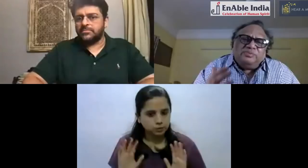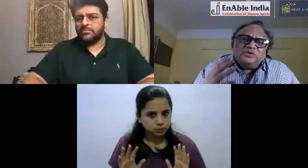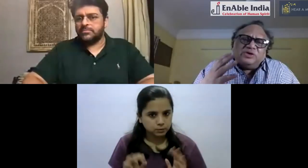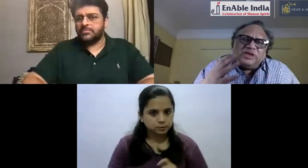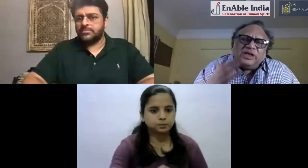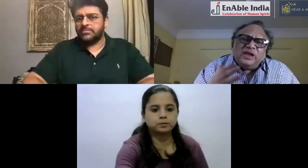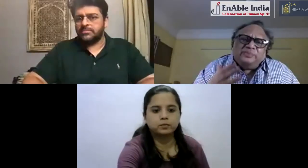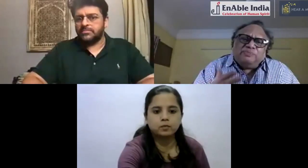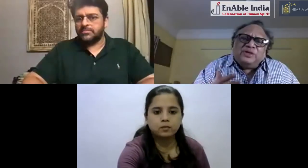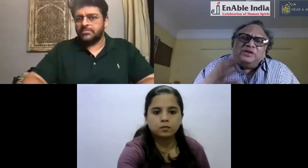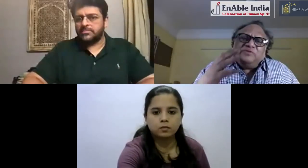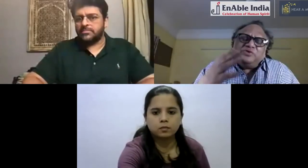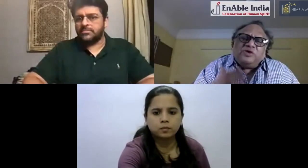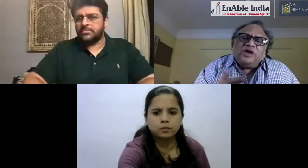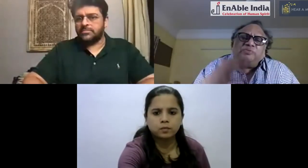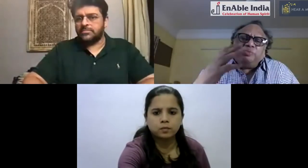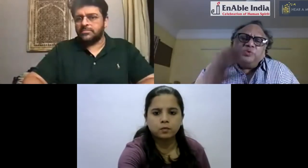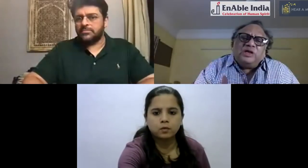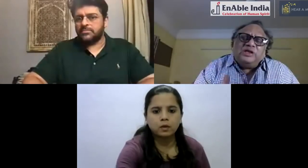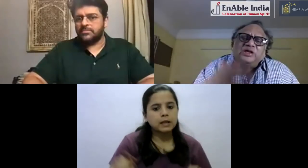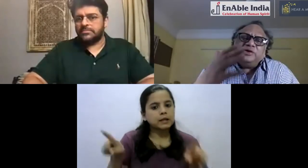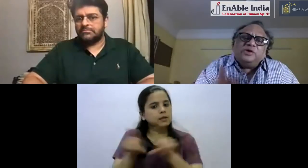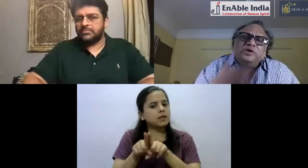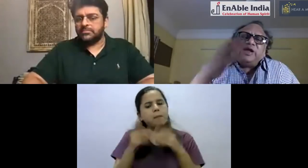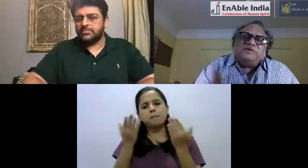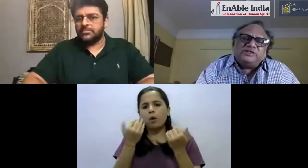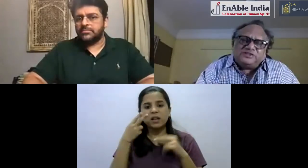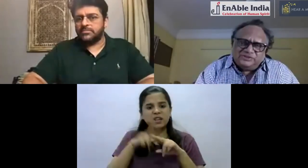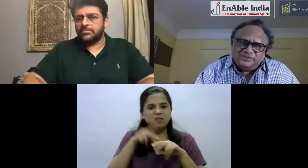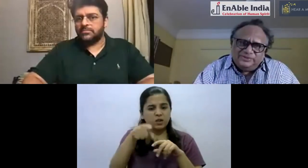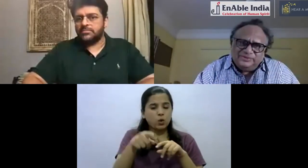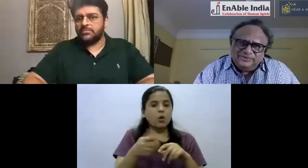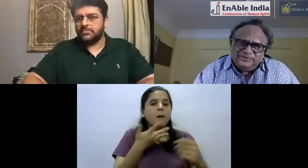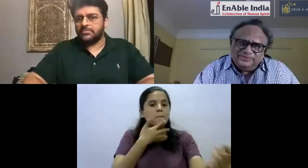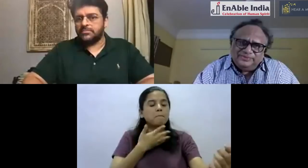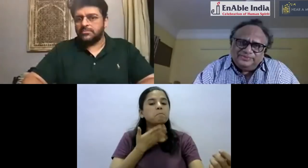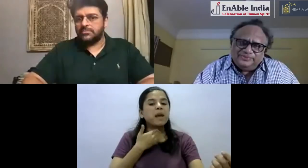Same can happen if you have poorly controlled diabetes.